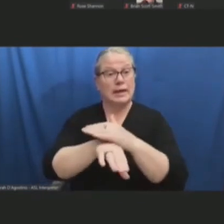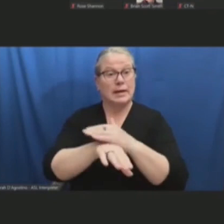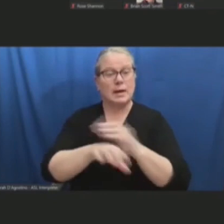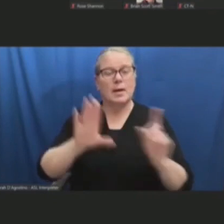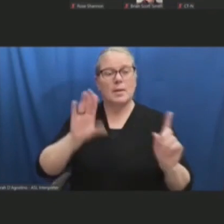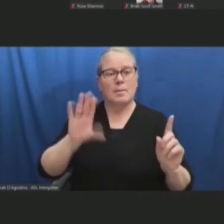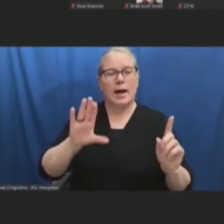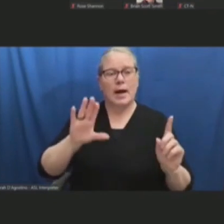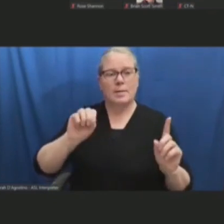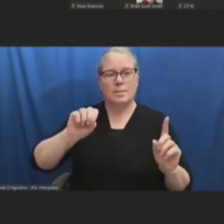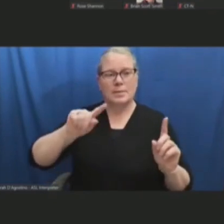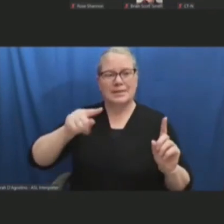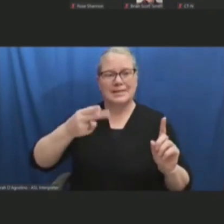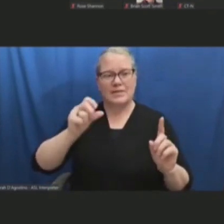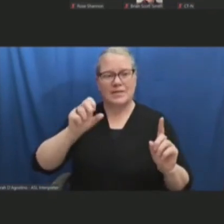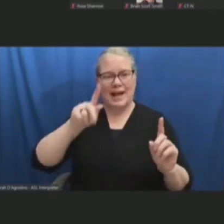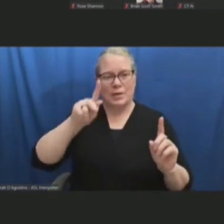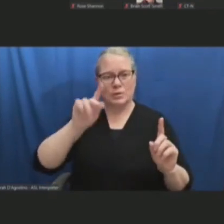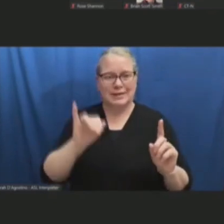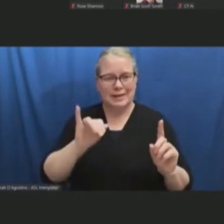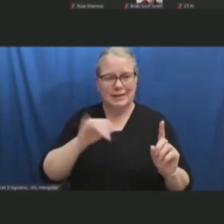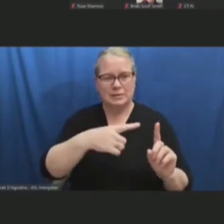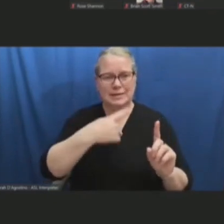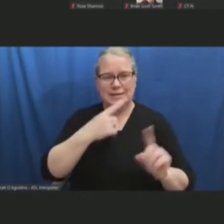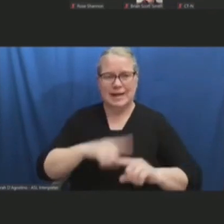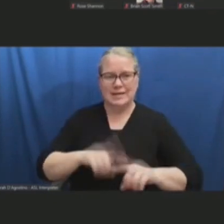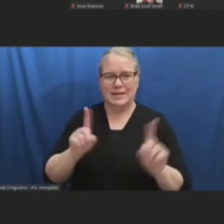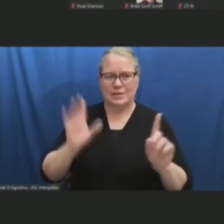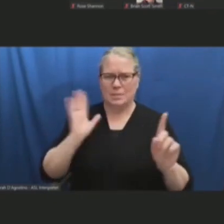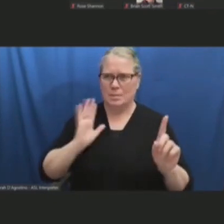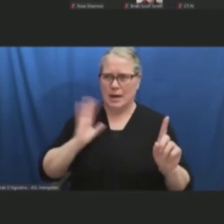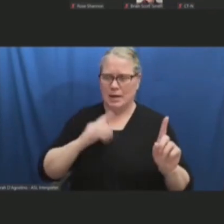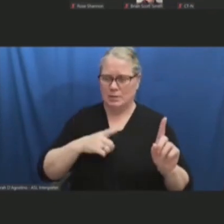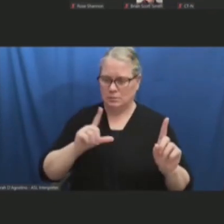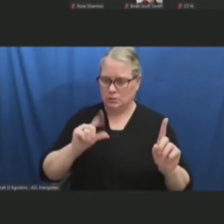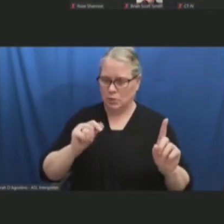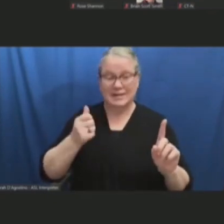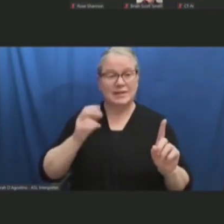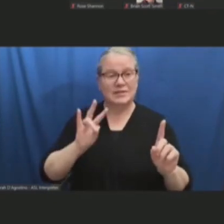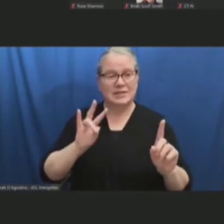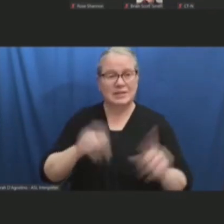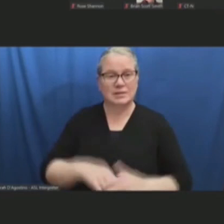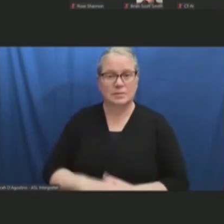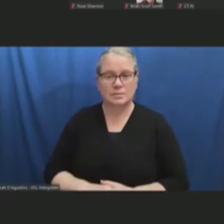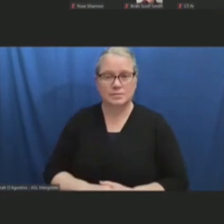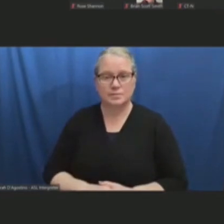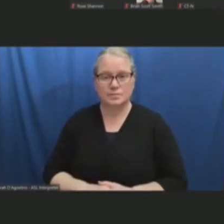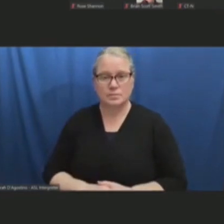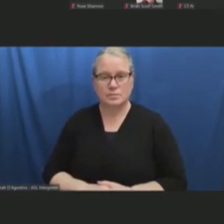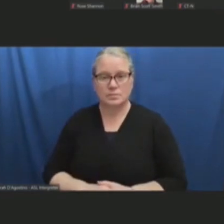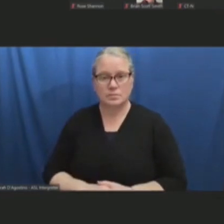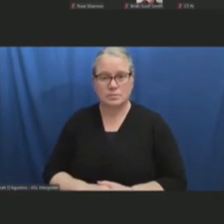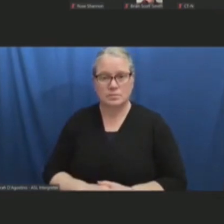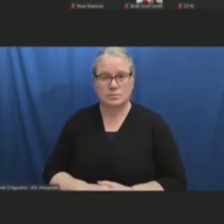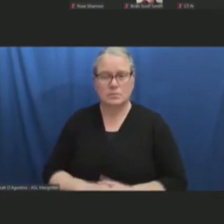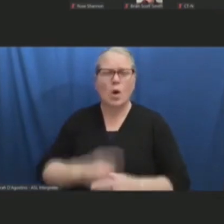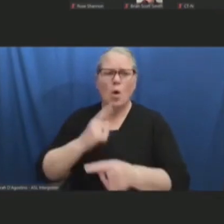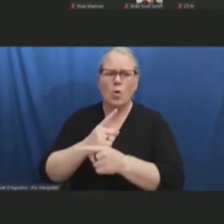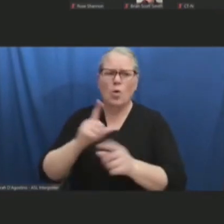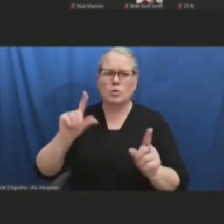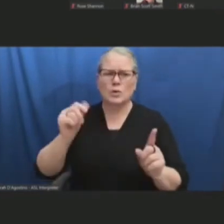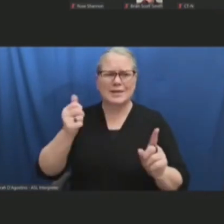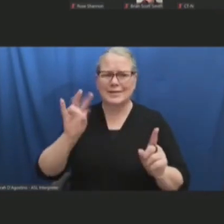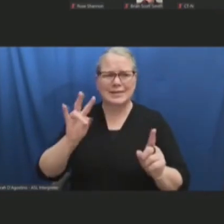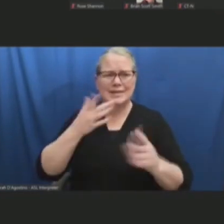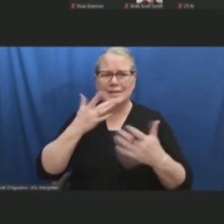said differently back in 2017. Well, yeah, back then they didn't want mandatory vaccines